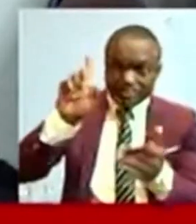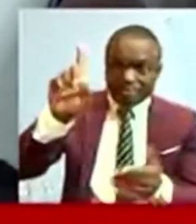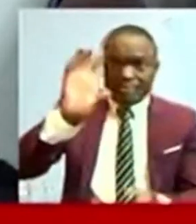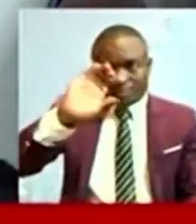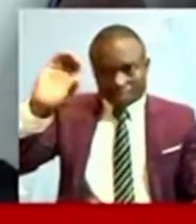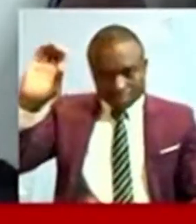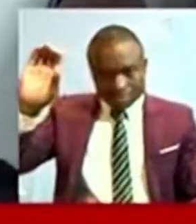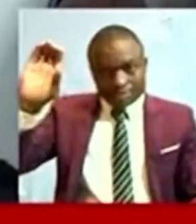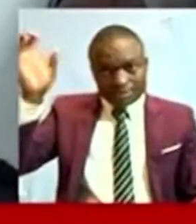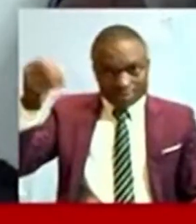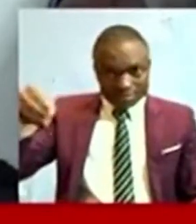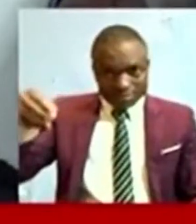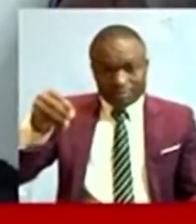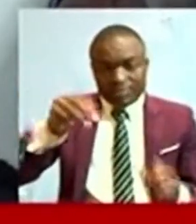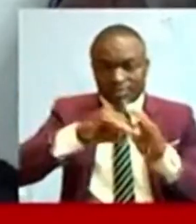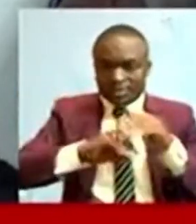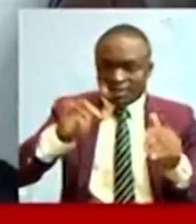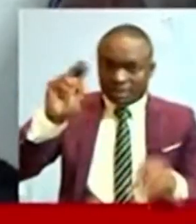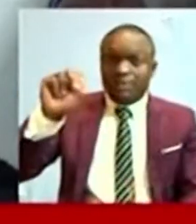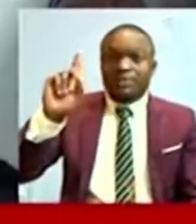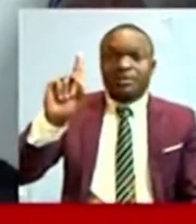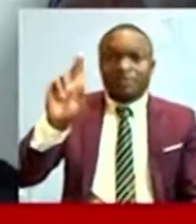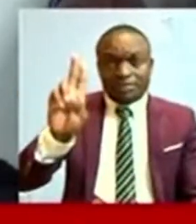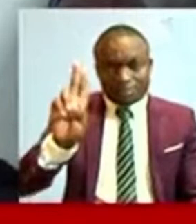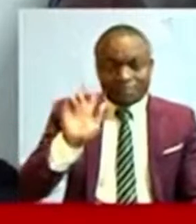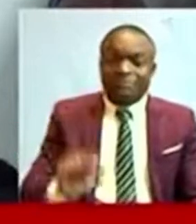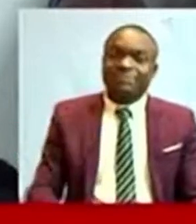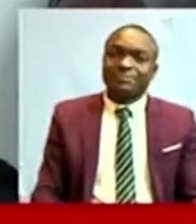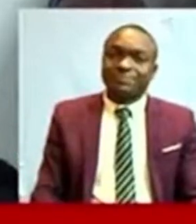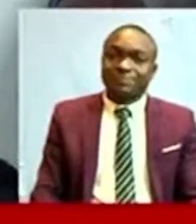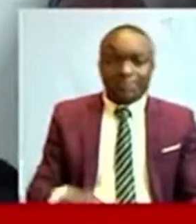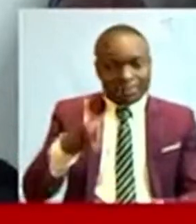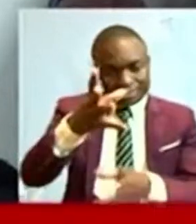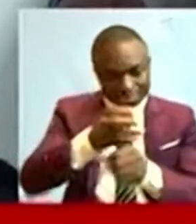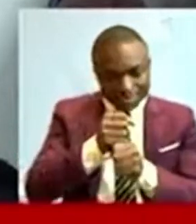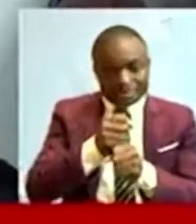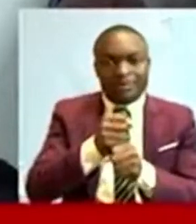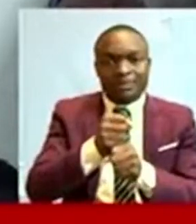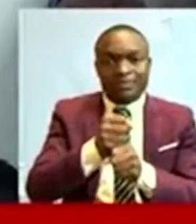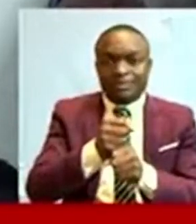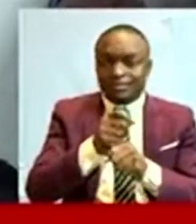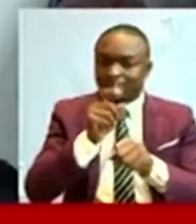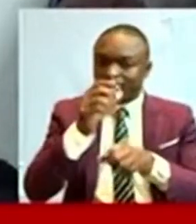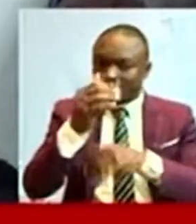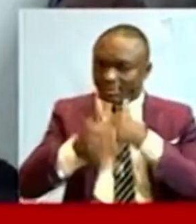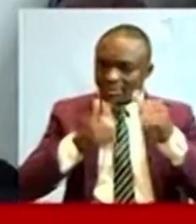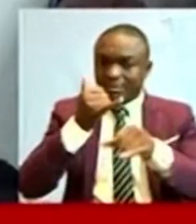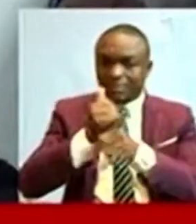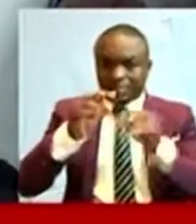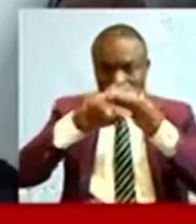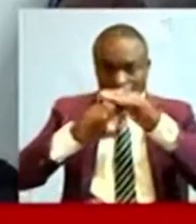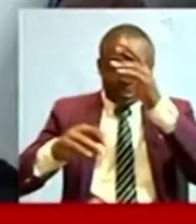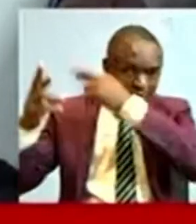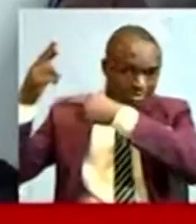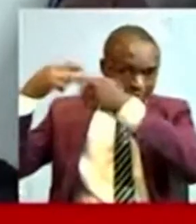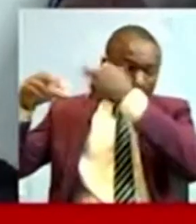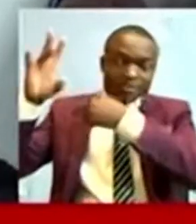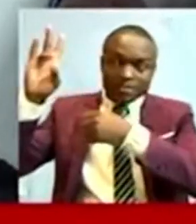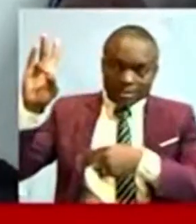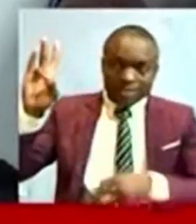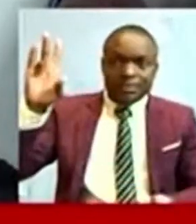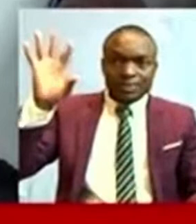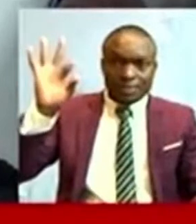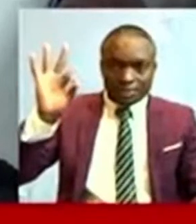under the ND2, and the achievement during the year under review was at